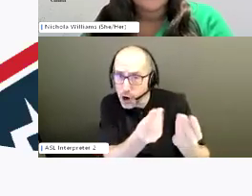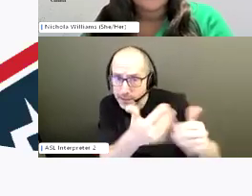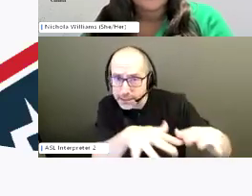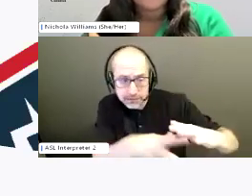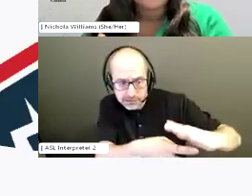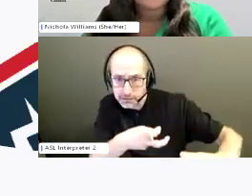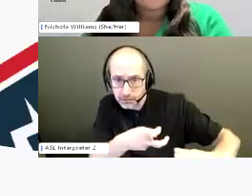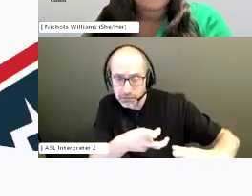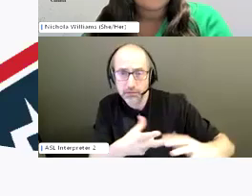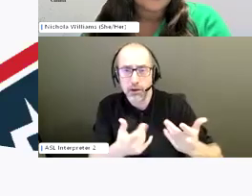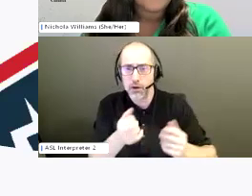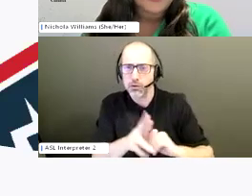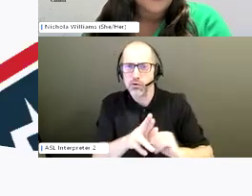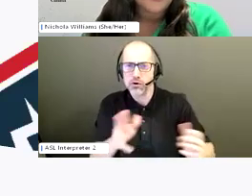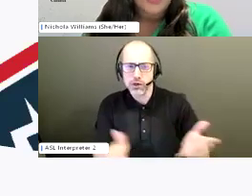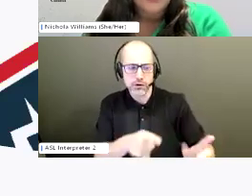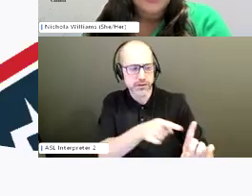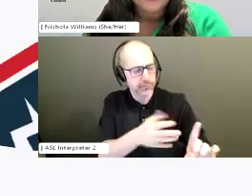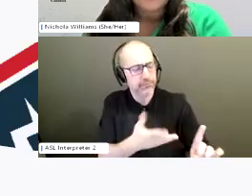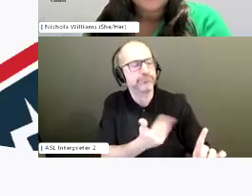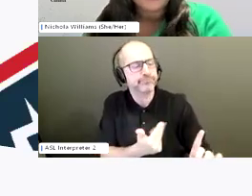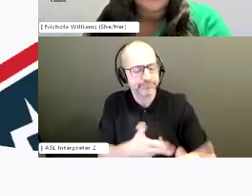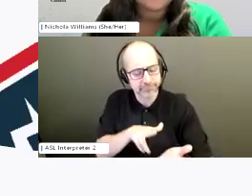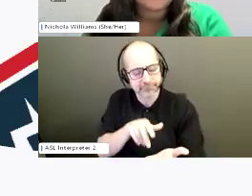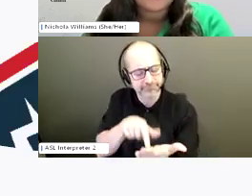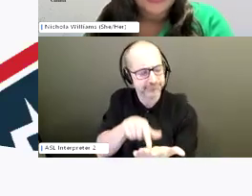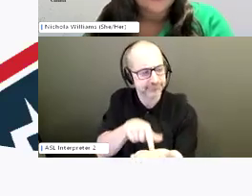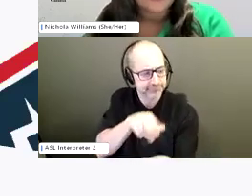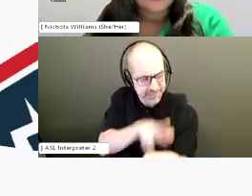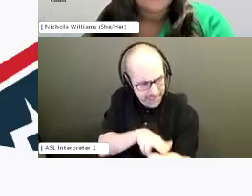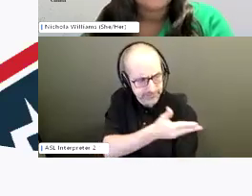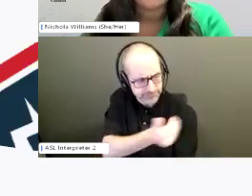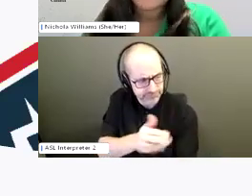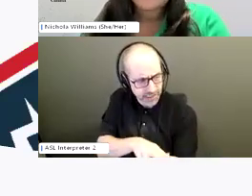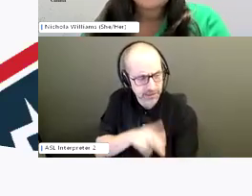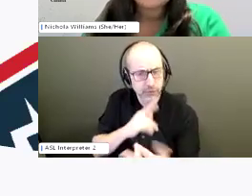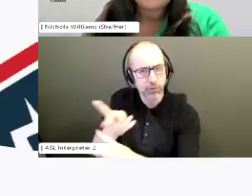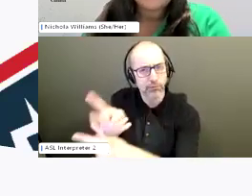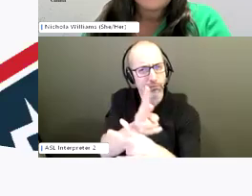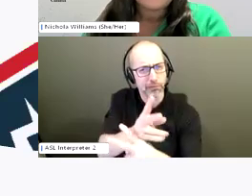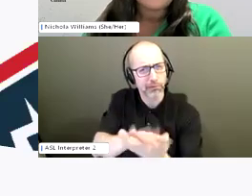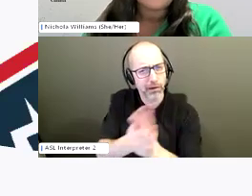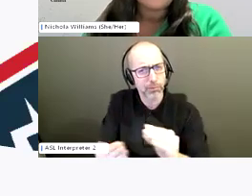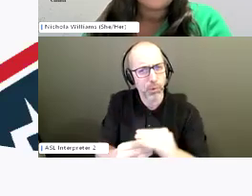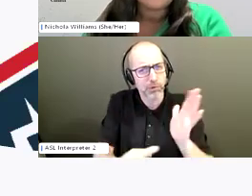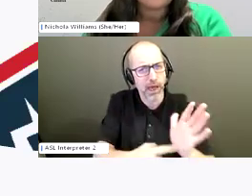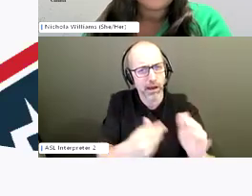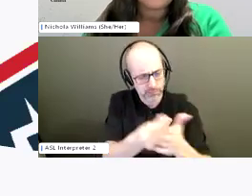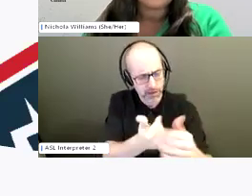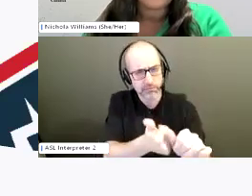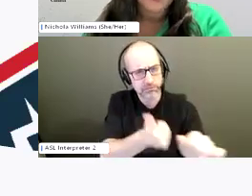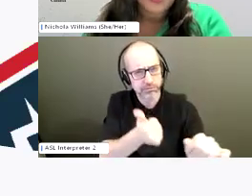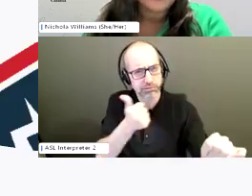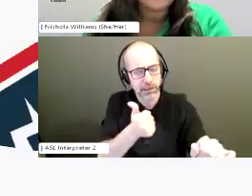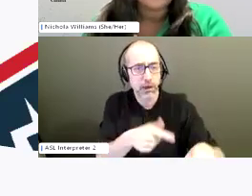encouraging the survivor to sign financial documents or just take on debt. using the survivor's identity to commit